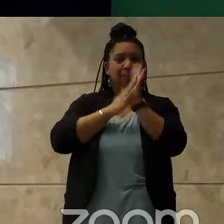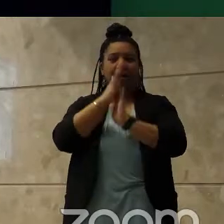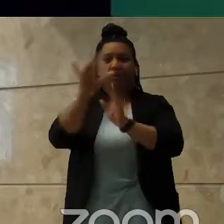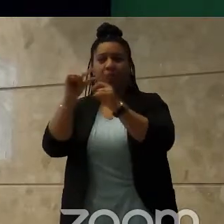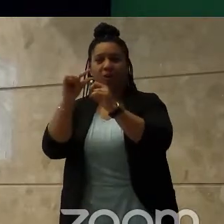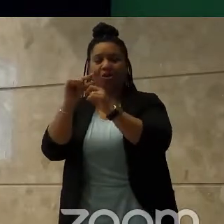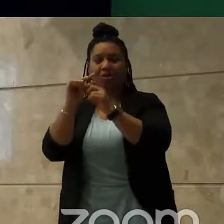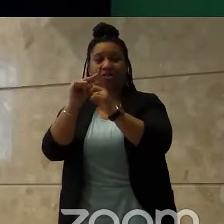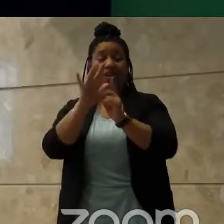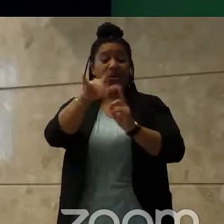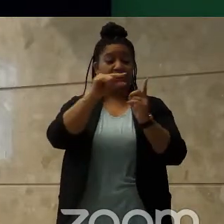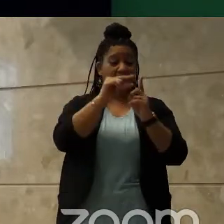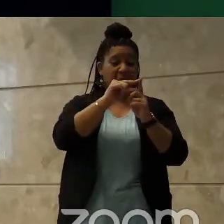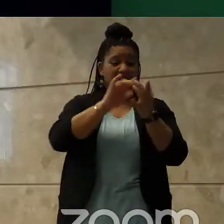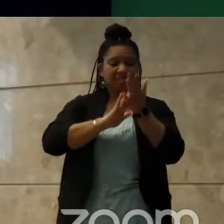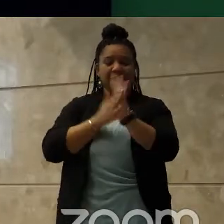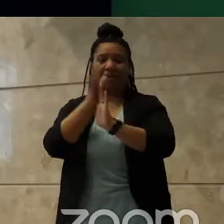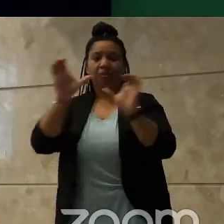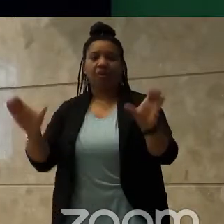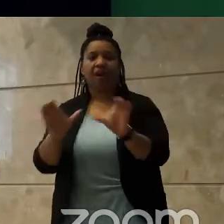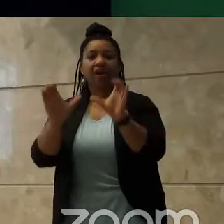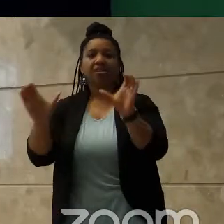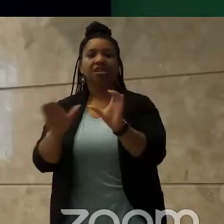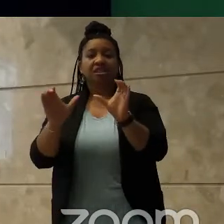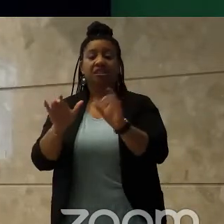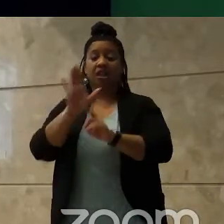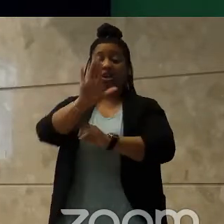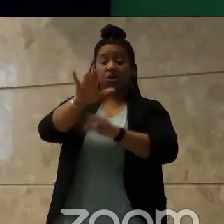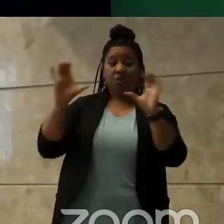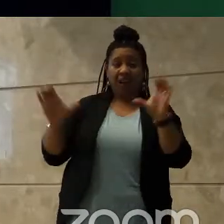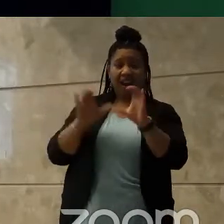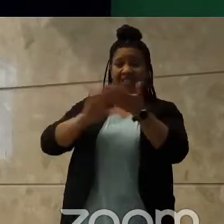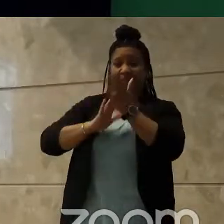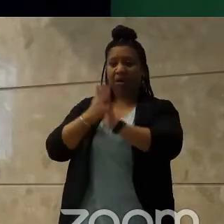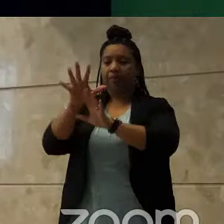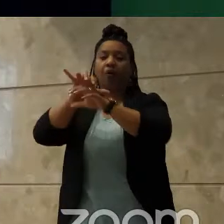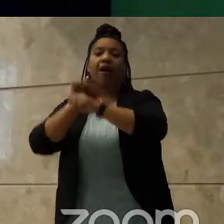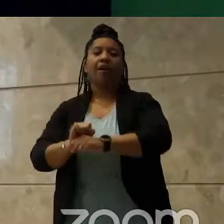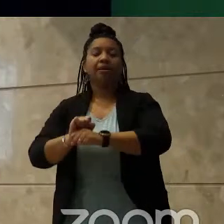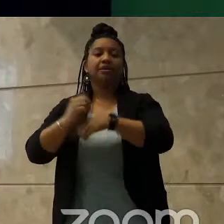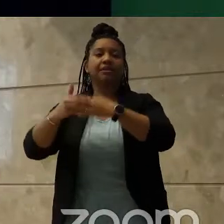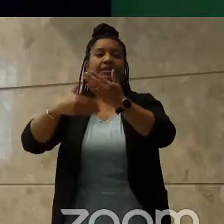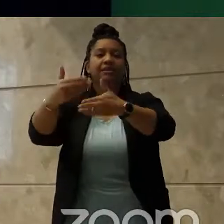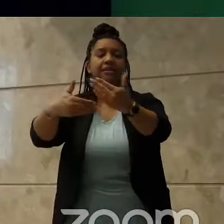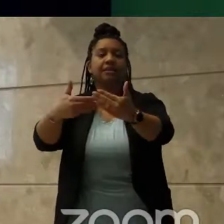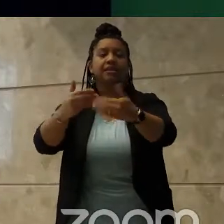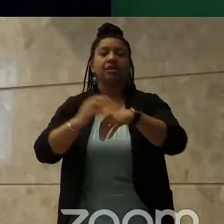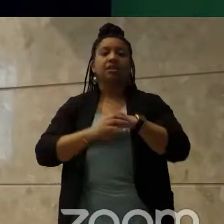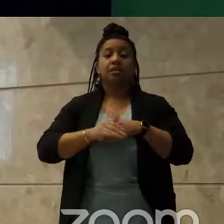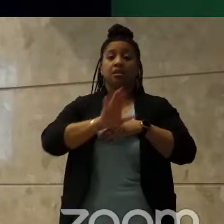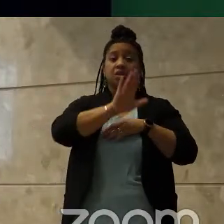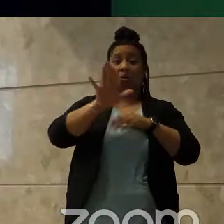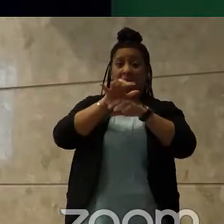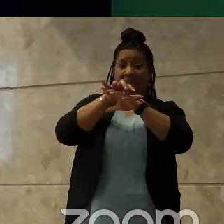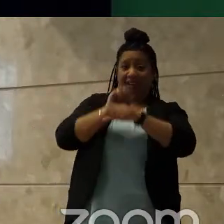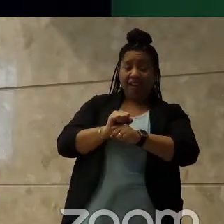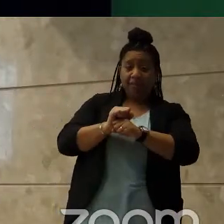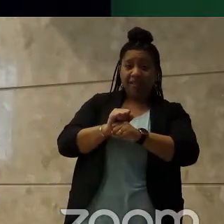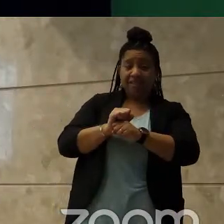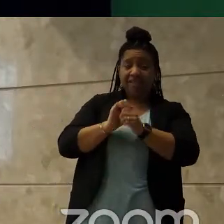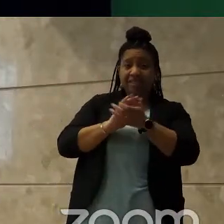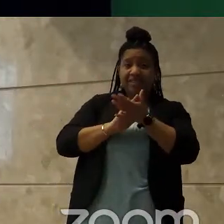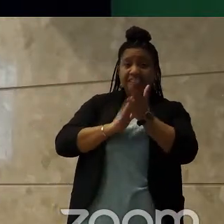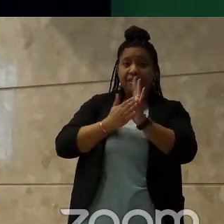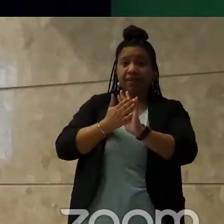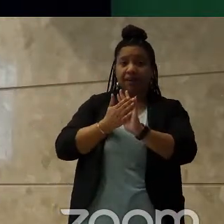words, they become your actions. Watch your actions, they become your habits. Watch your habits,